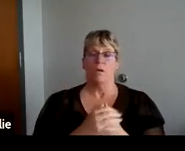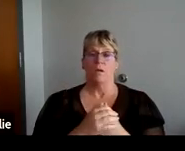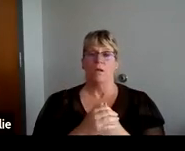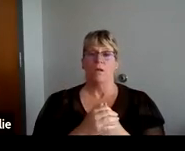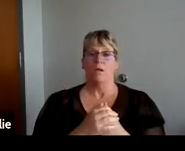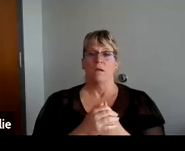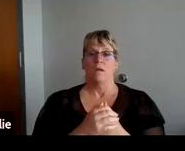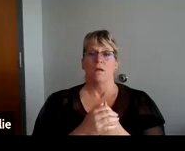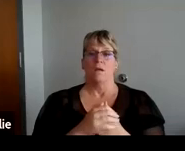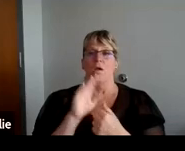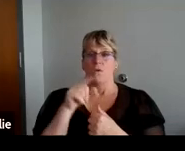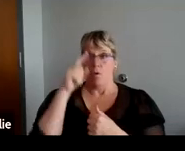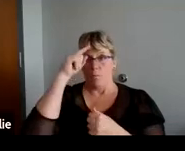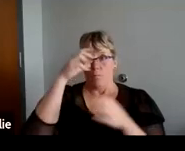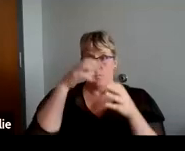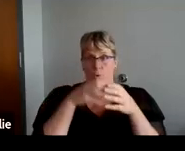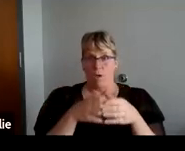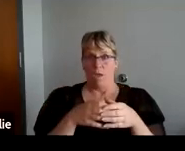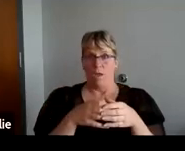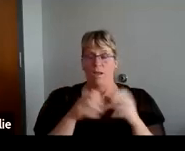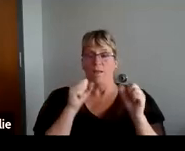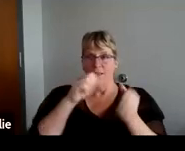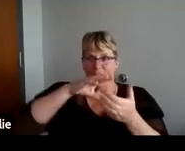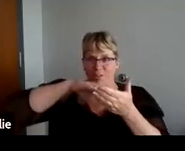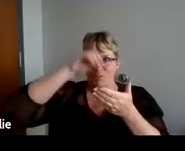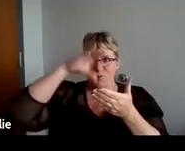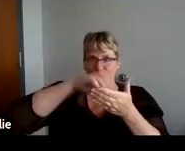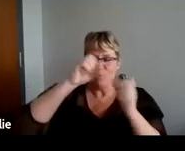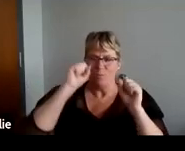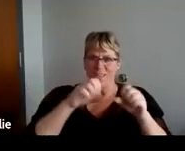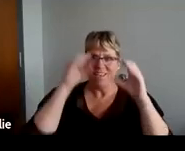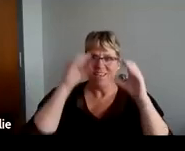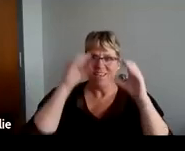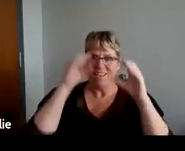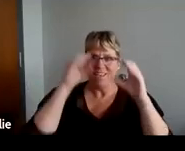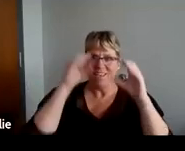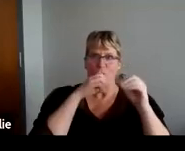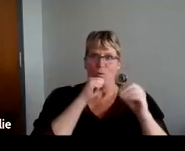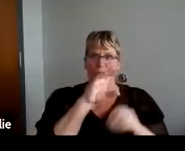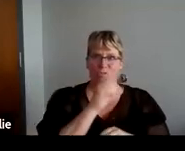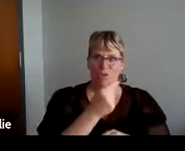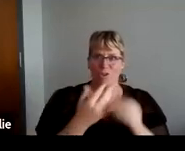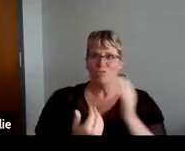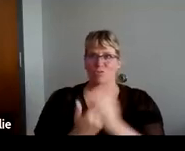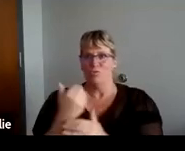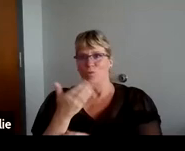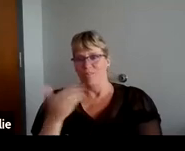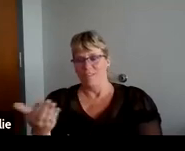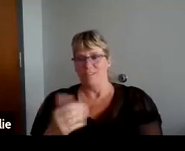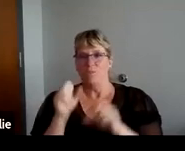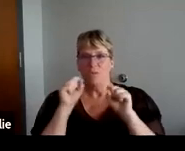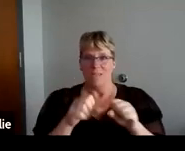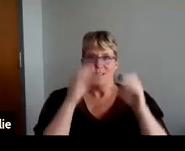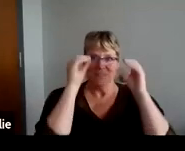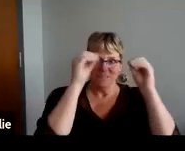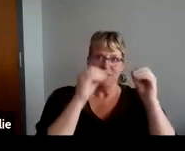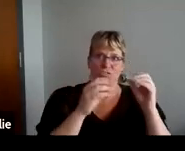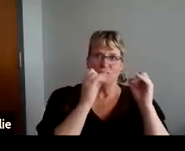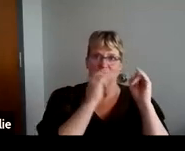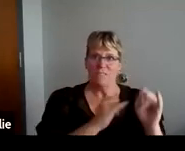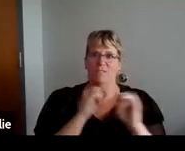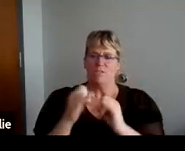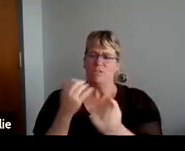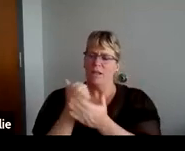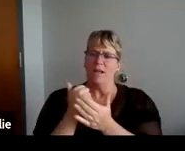away, our brain is able to learn. We can teach old dogs new tricks. We can teach individuals and